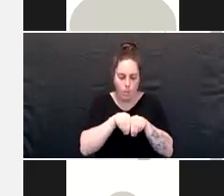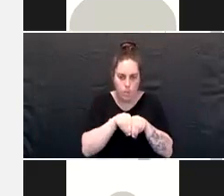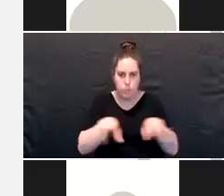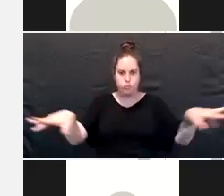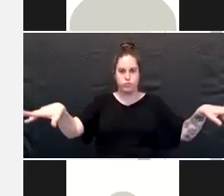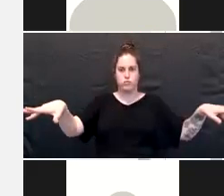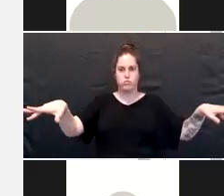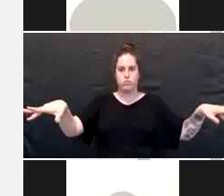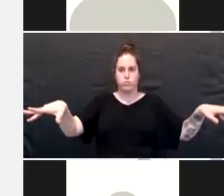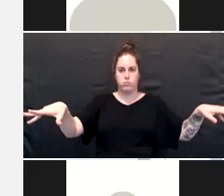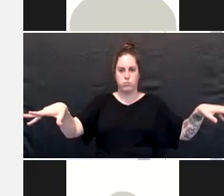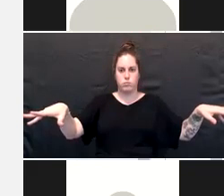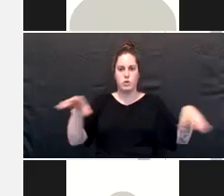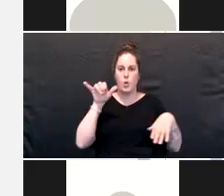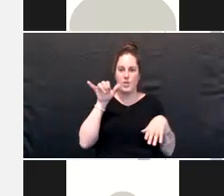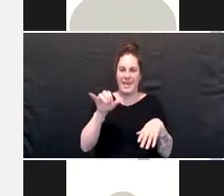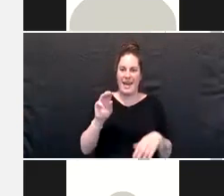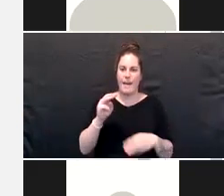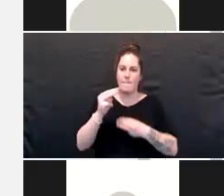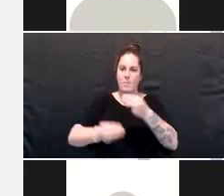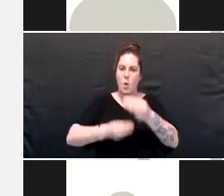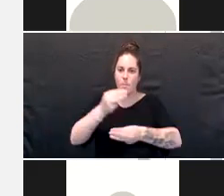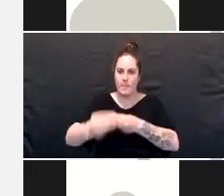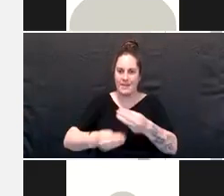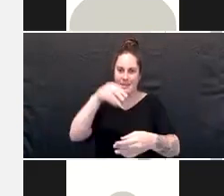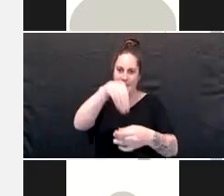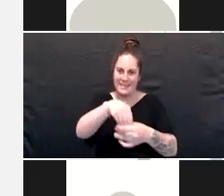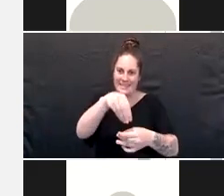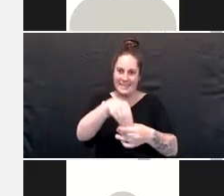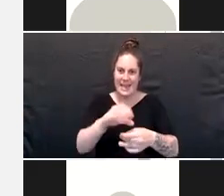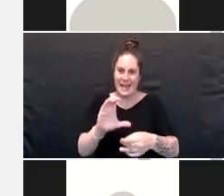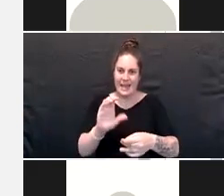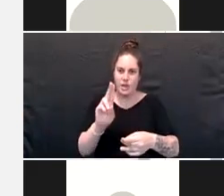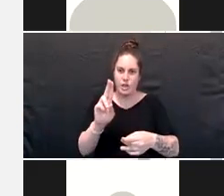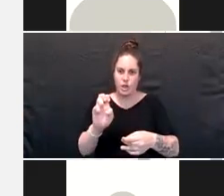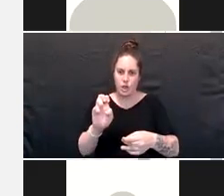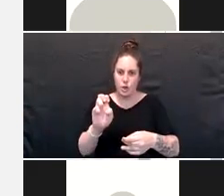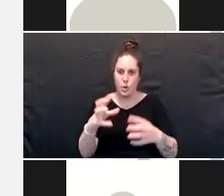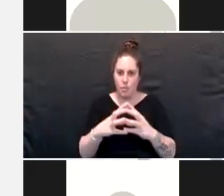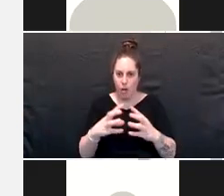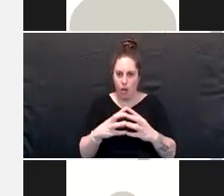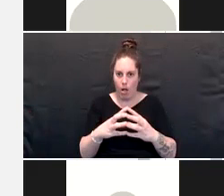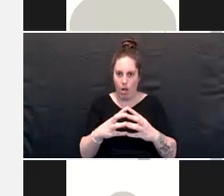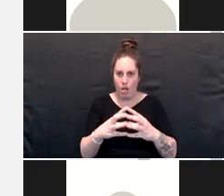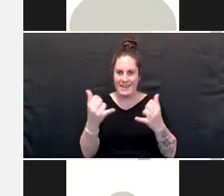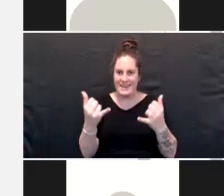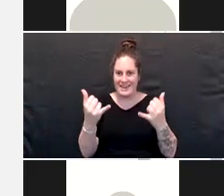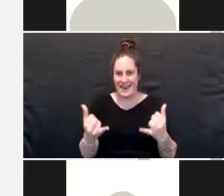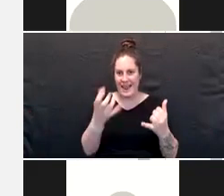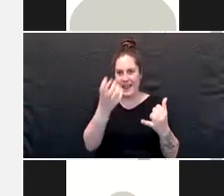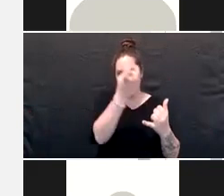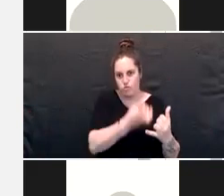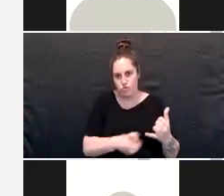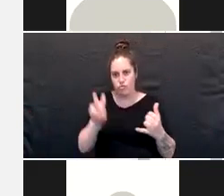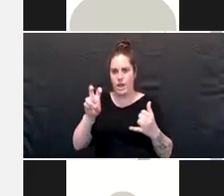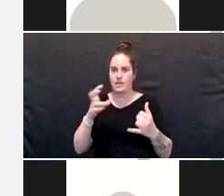And so the momentum that was housed in the cue ball is then transferred to all the colorful balls,